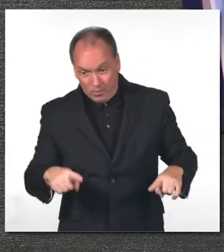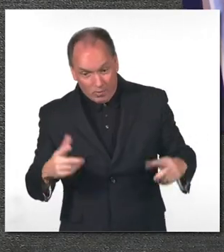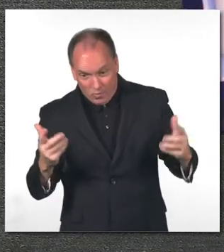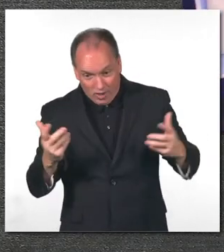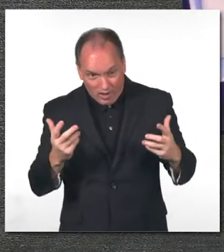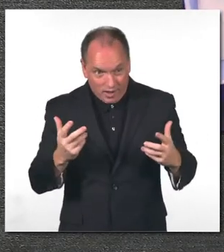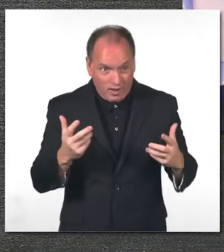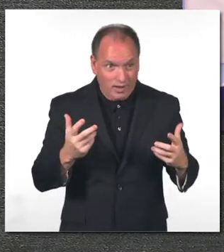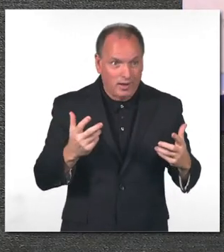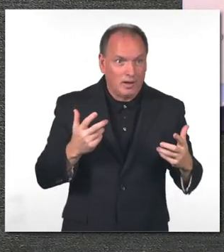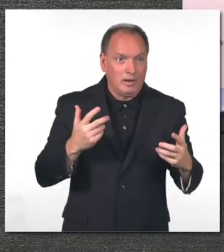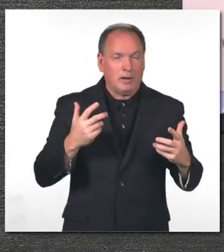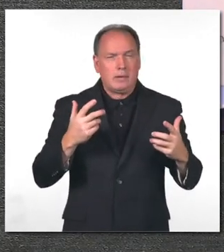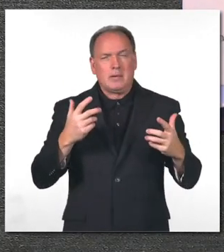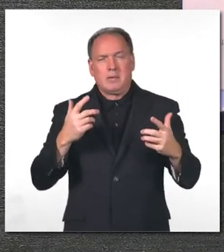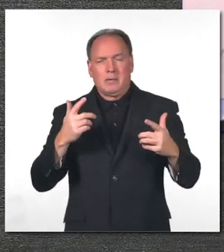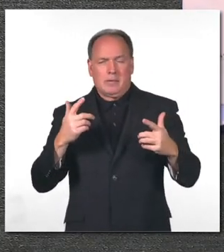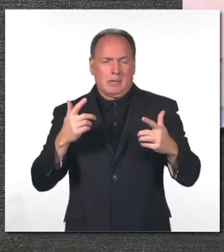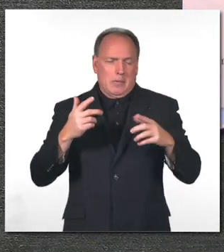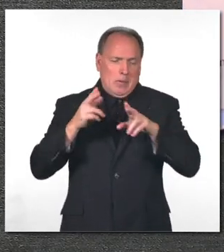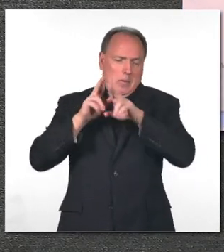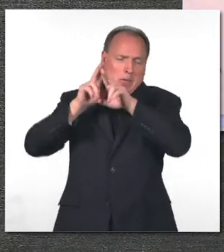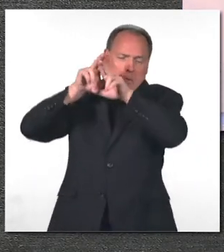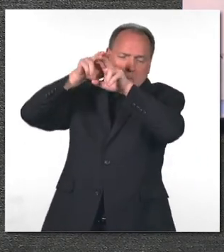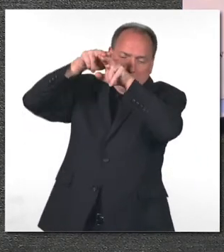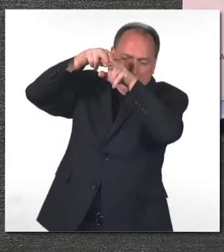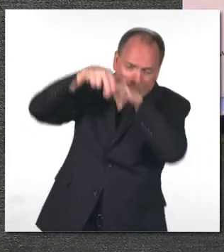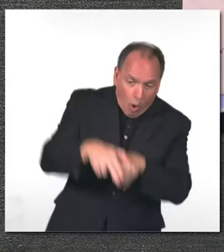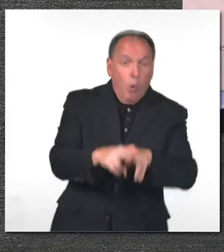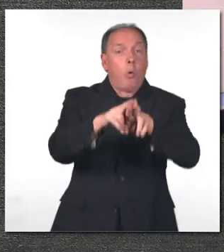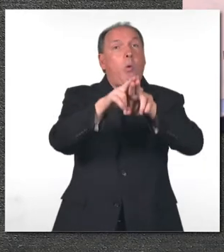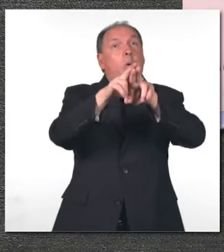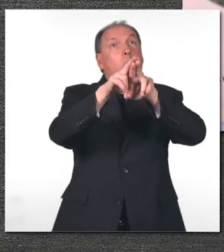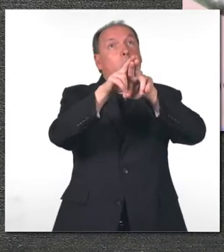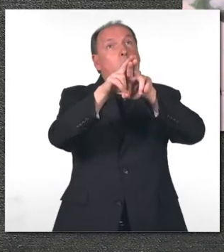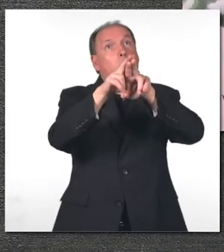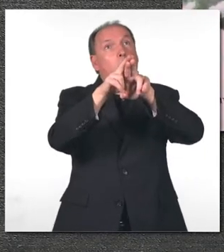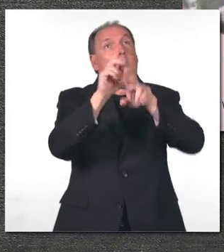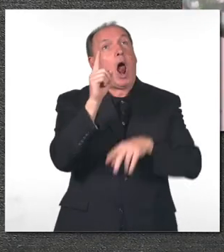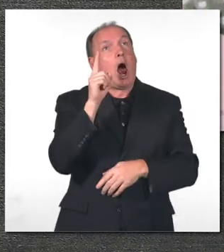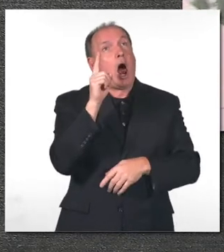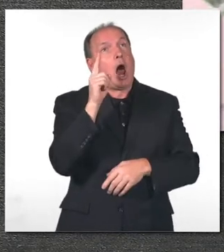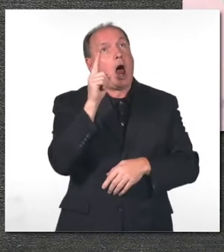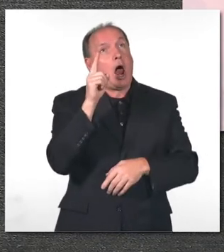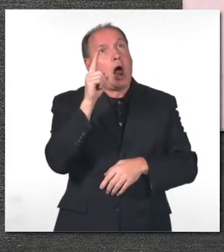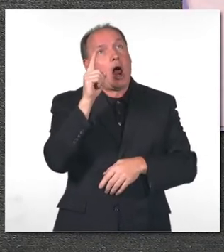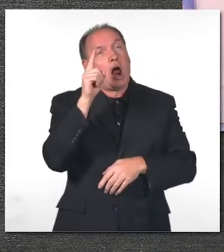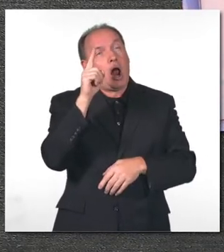Then we had a big bump and shot into the air.